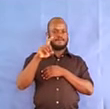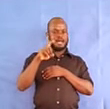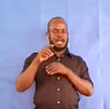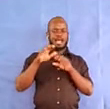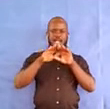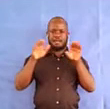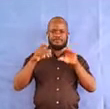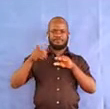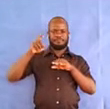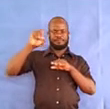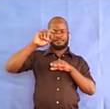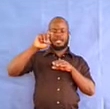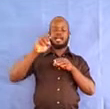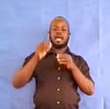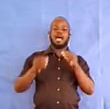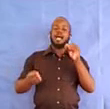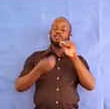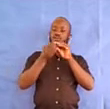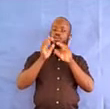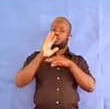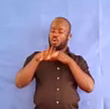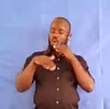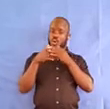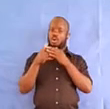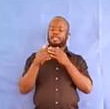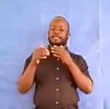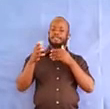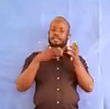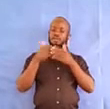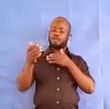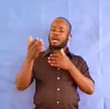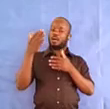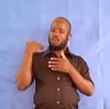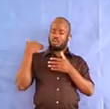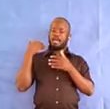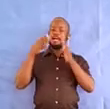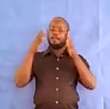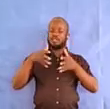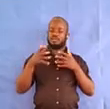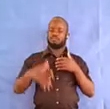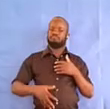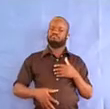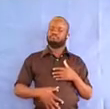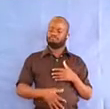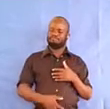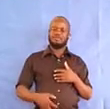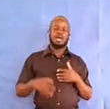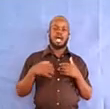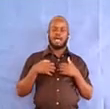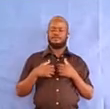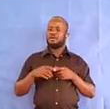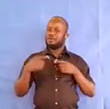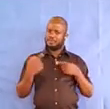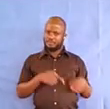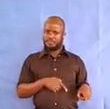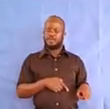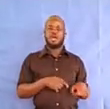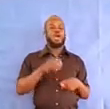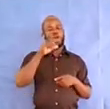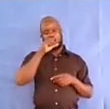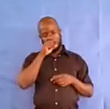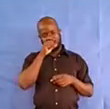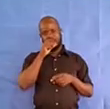HIV viral levels continue to increase. In addition to all earlier symptoms listed, a person may have abdominal